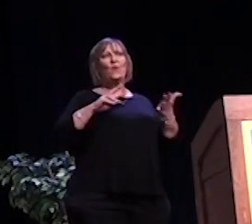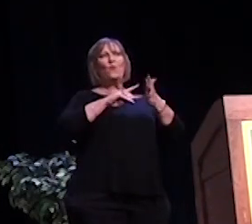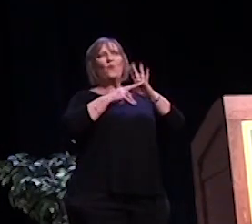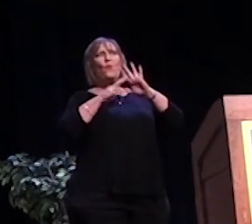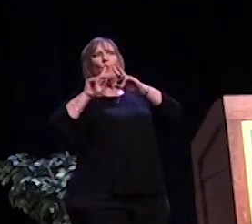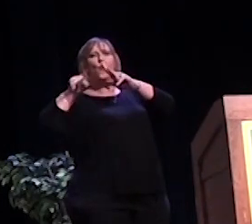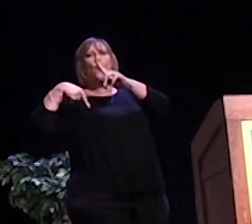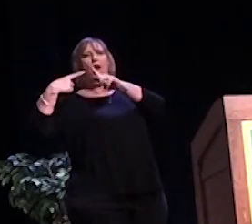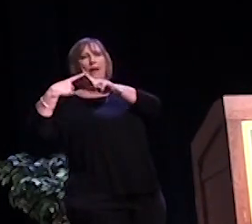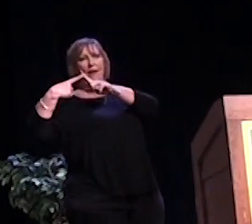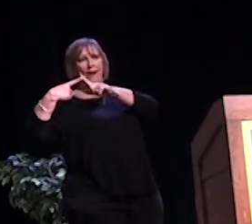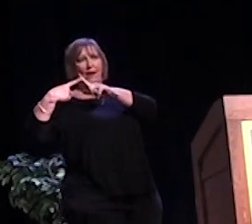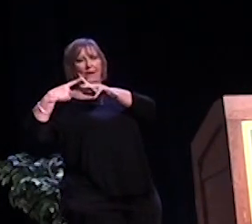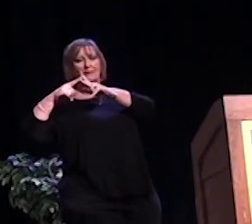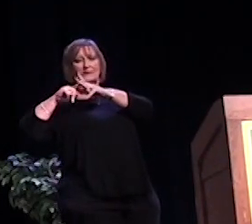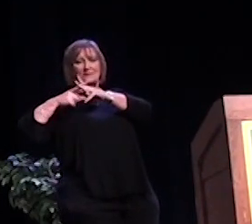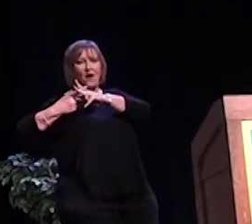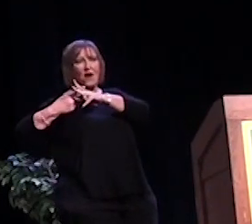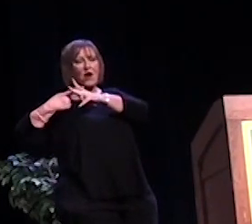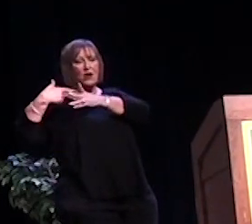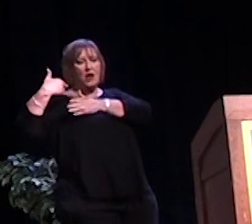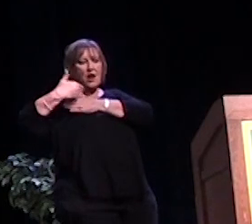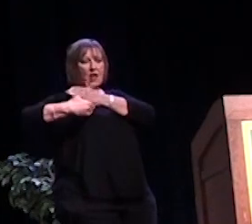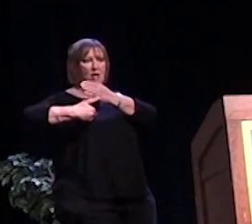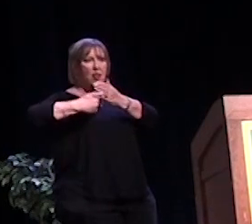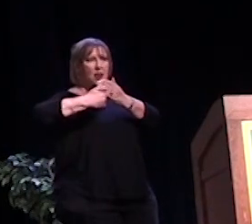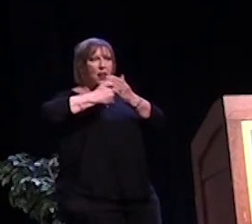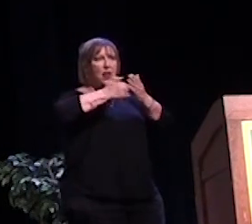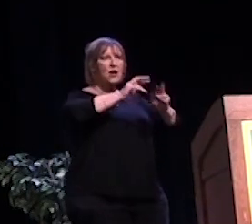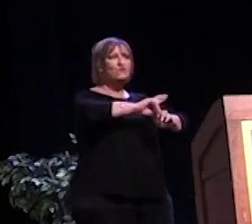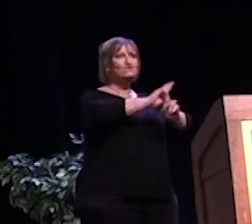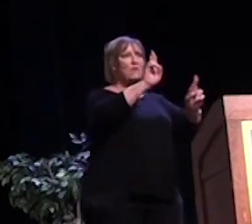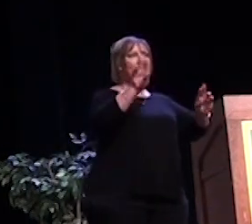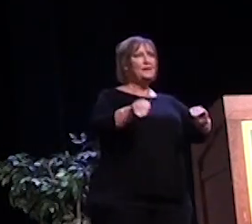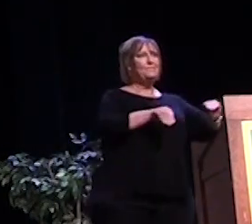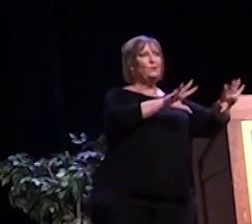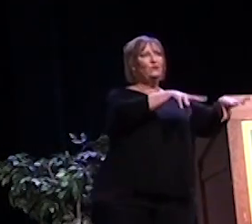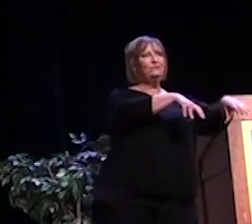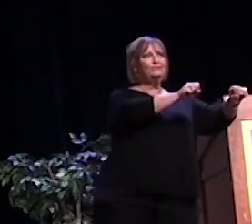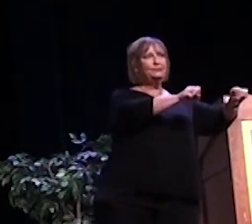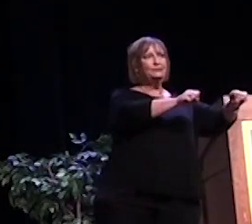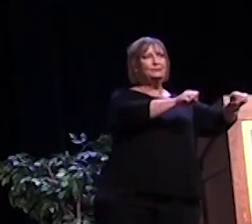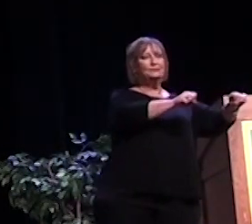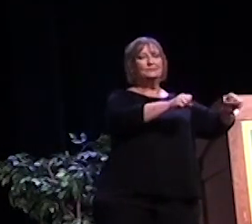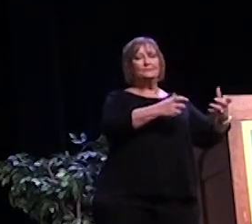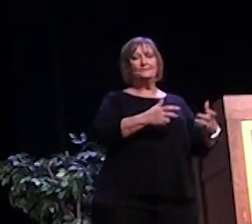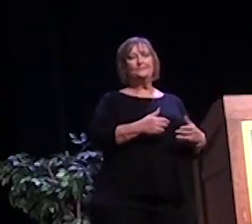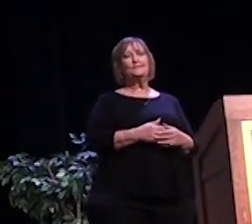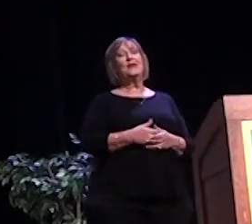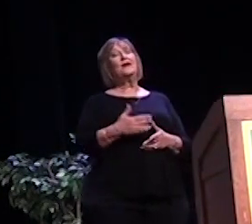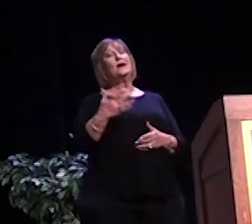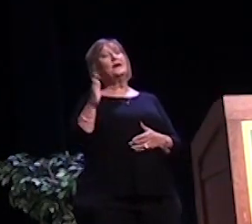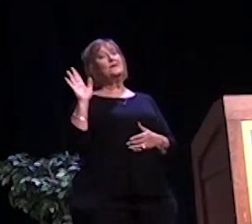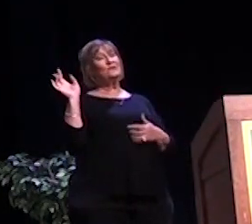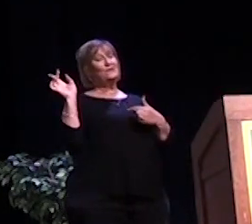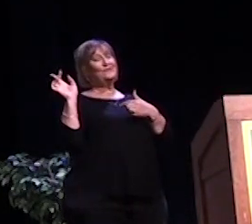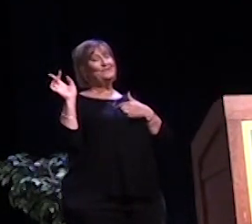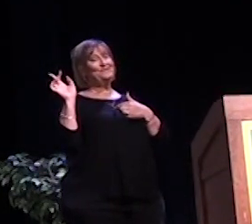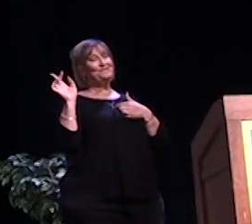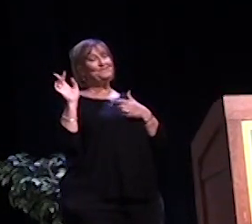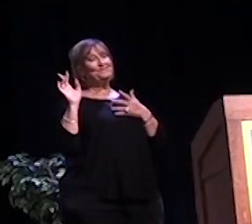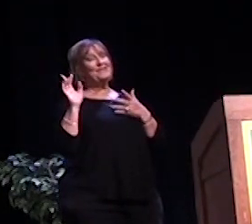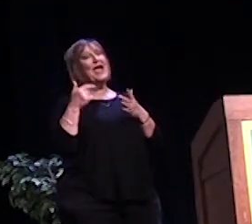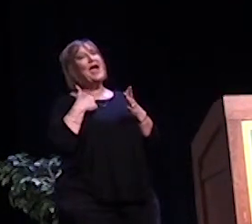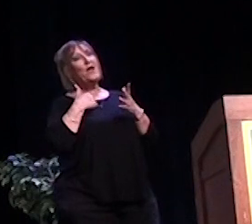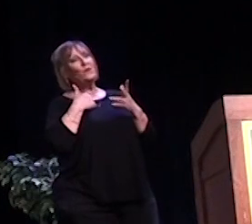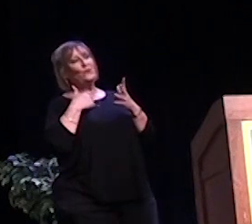look like? And before you jump in, Edward, I want to just highlight that a lot of folks think